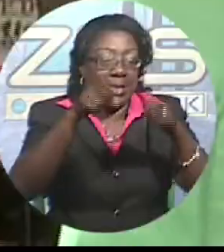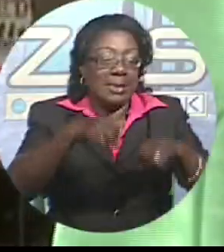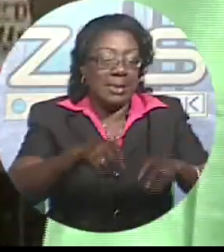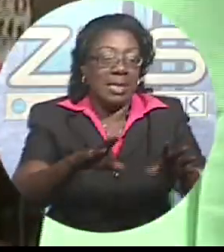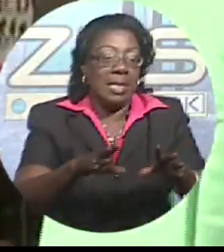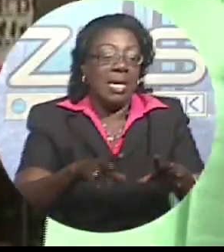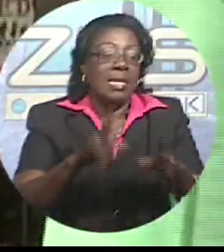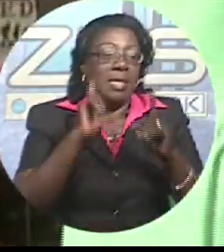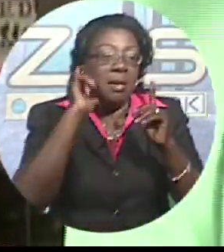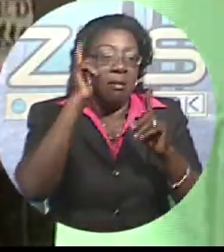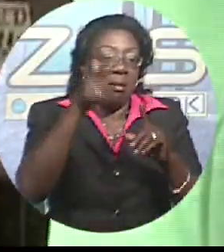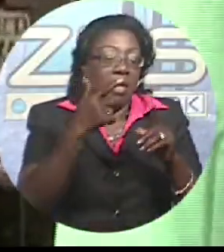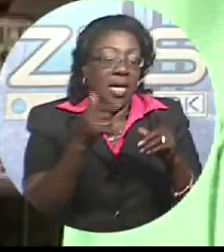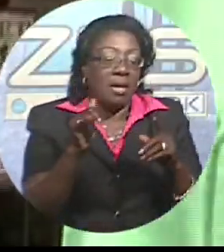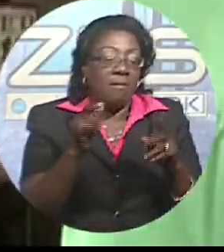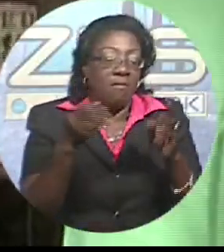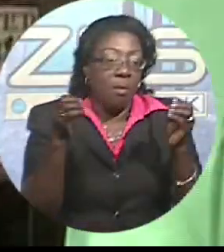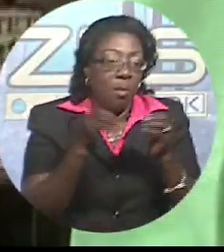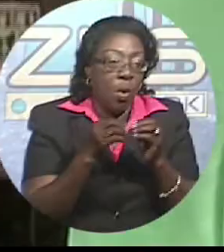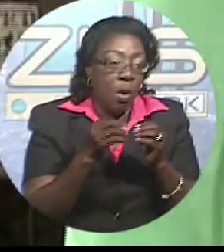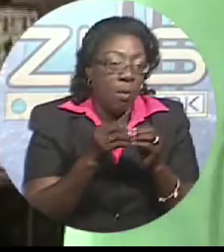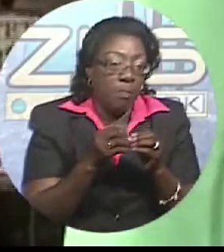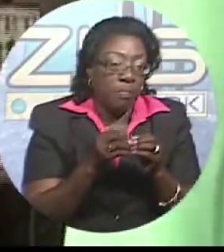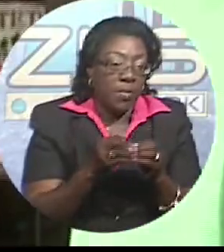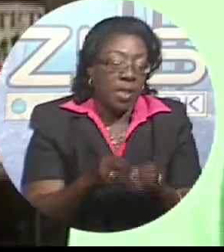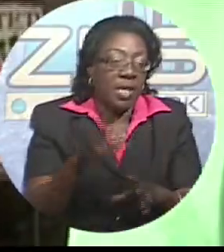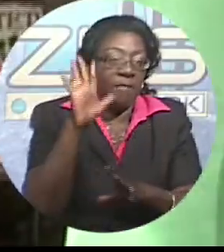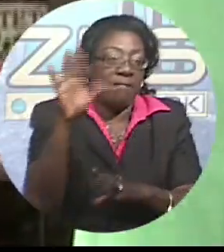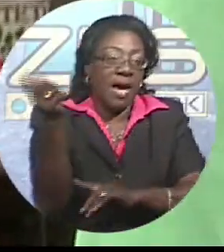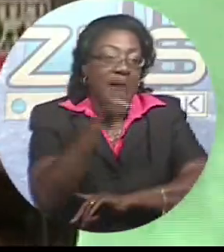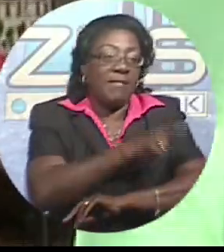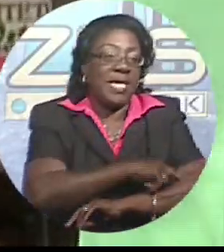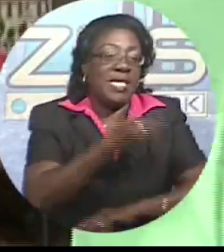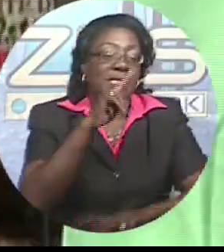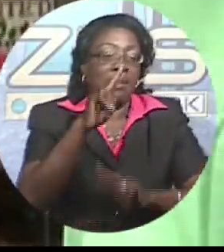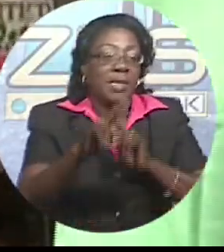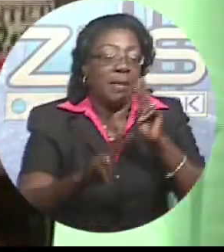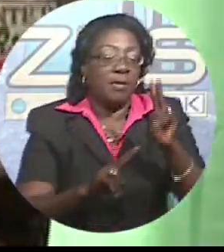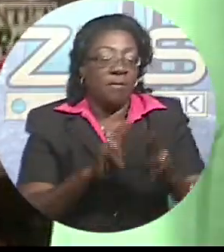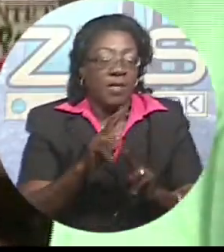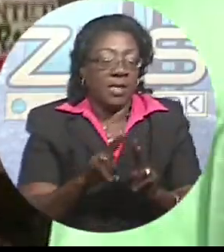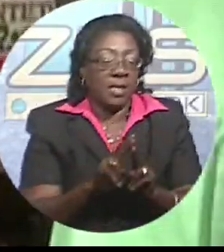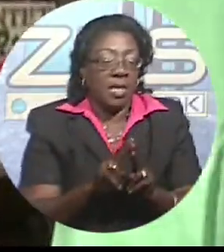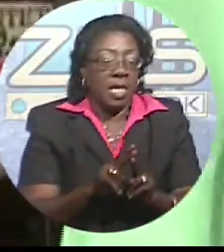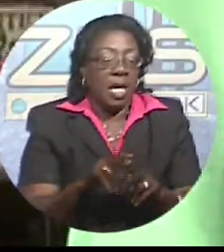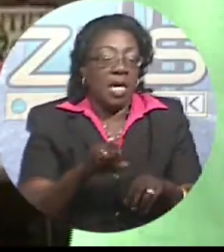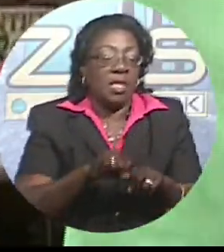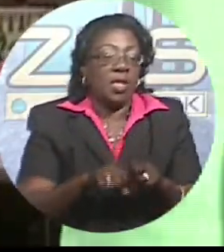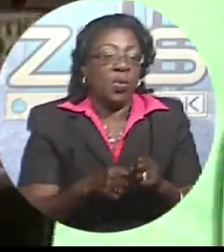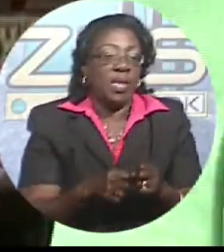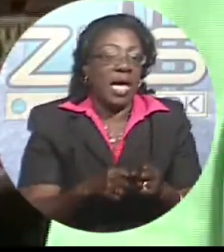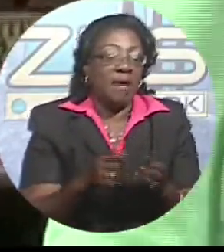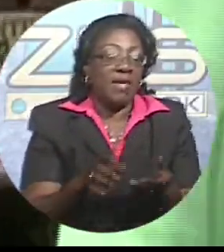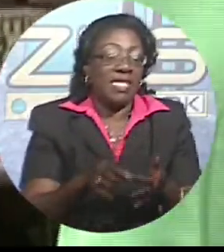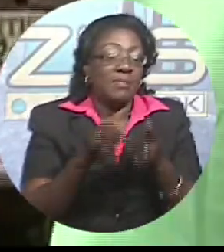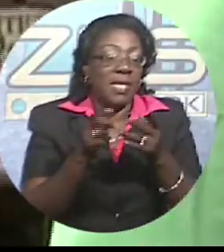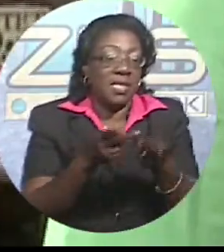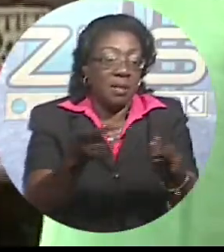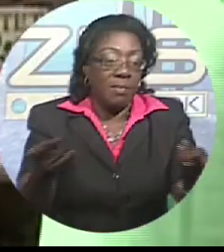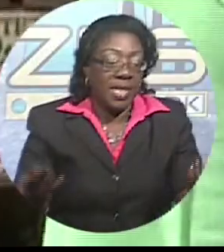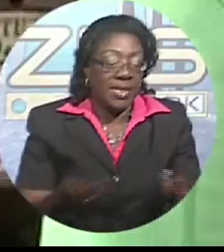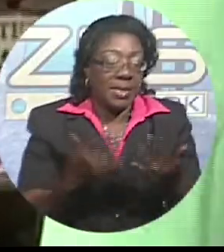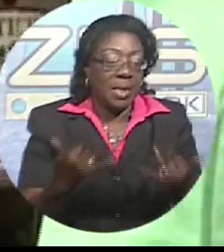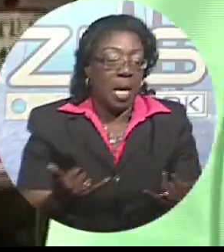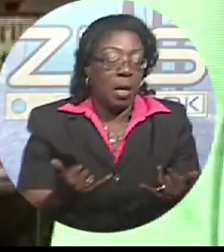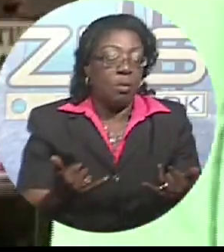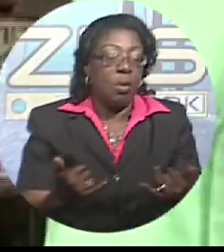spend hours. People come here for a 5-day vacation and come here 2 or 3 times. So we know we've hit the mark. But what's really important, what we want